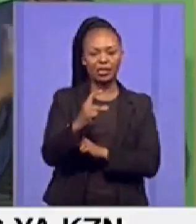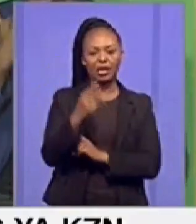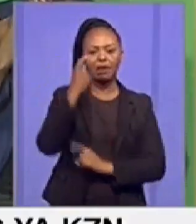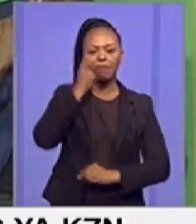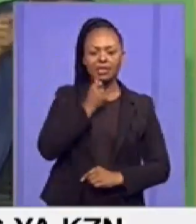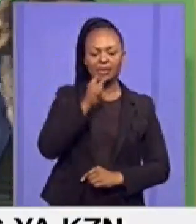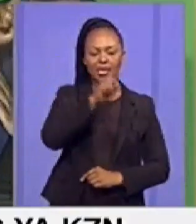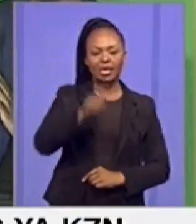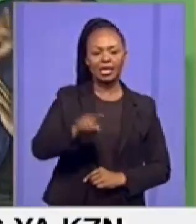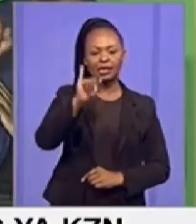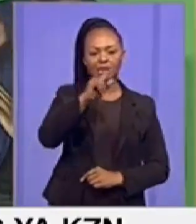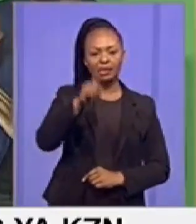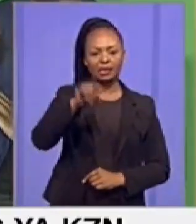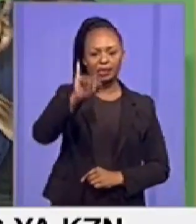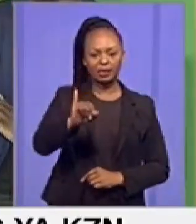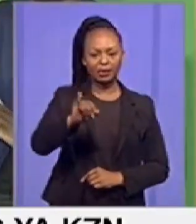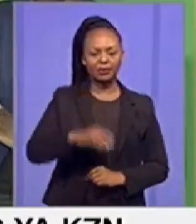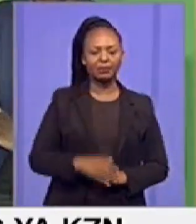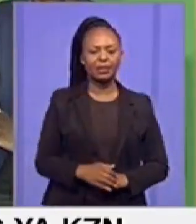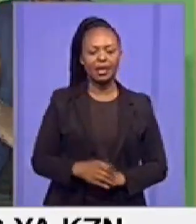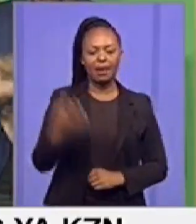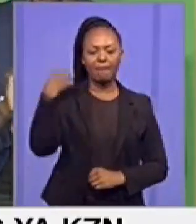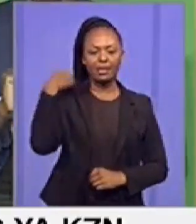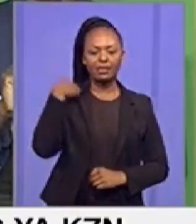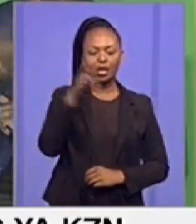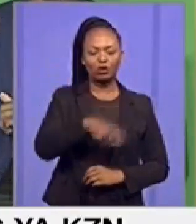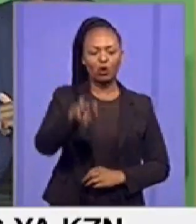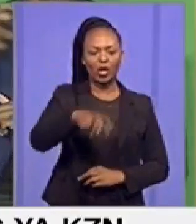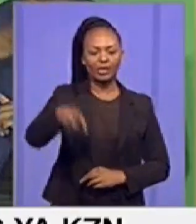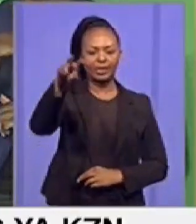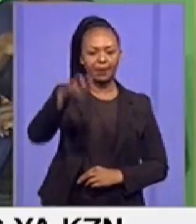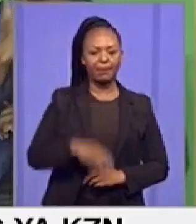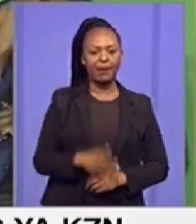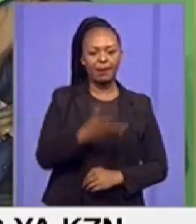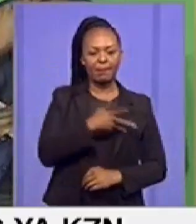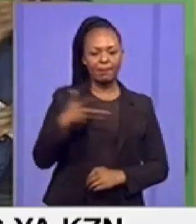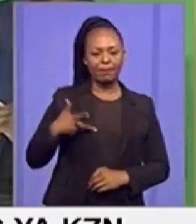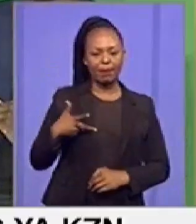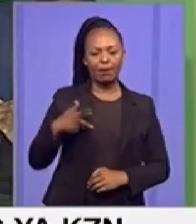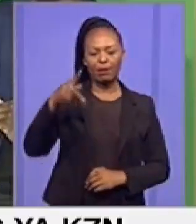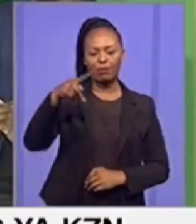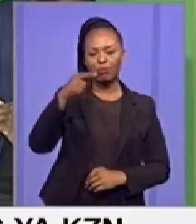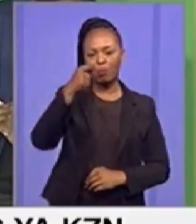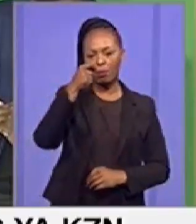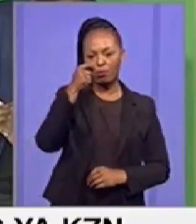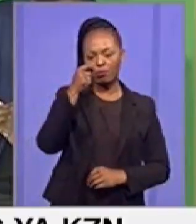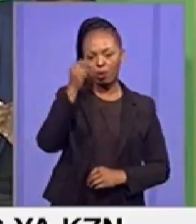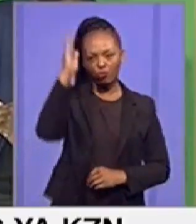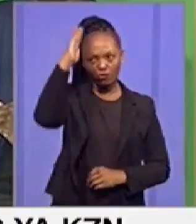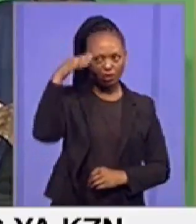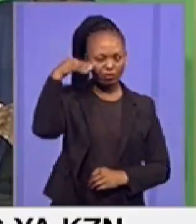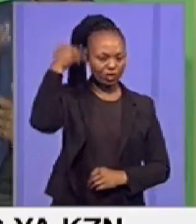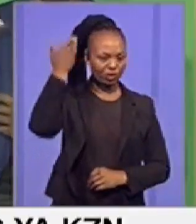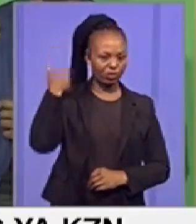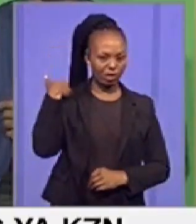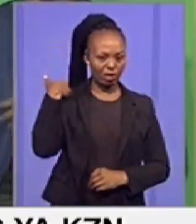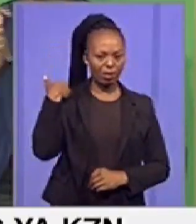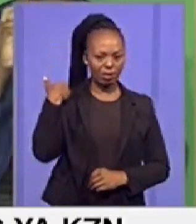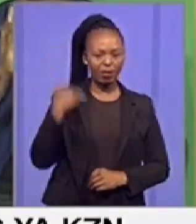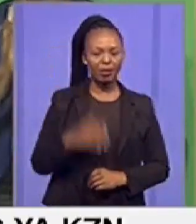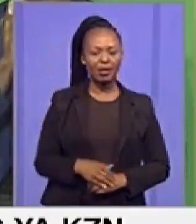Kotwa. Minister of Tourism will be Ms. Patricia DeLille. Minister of Transport will